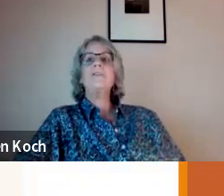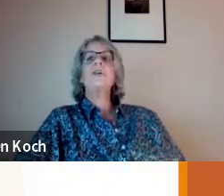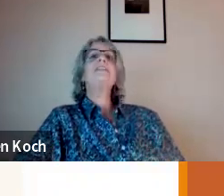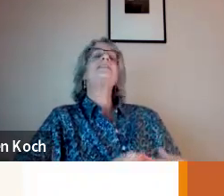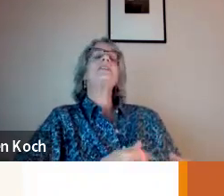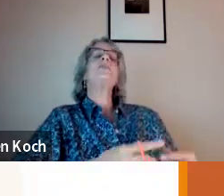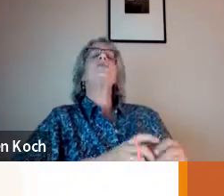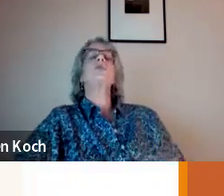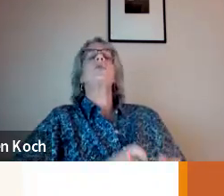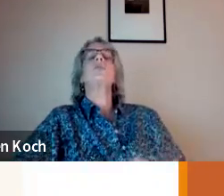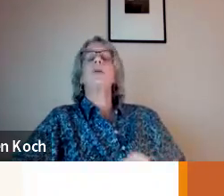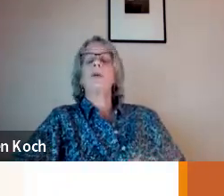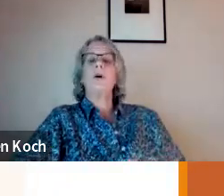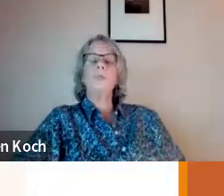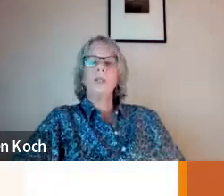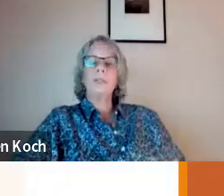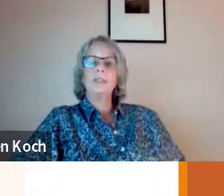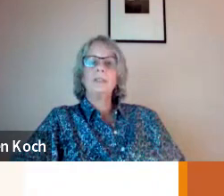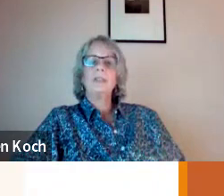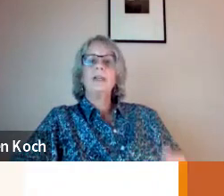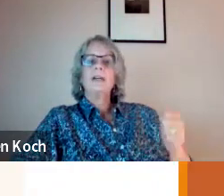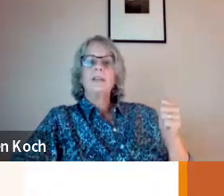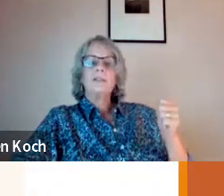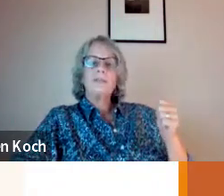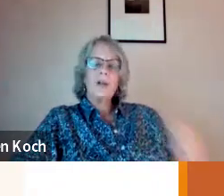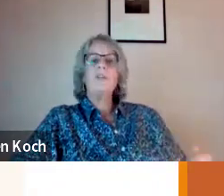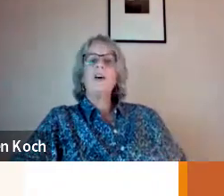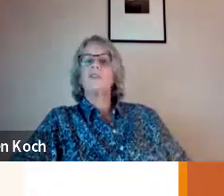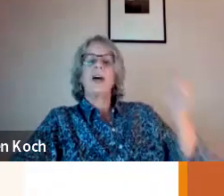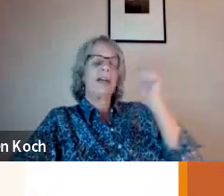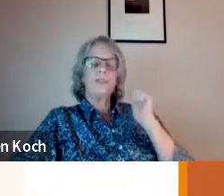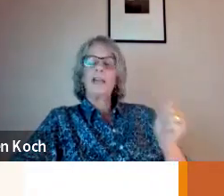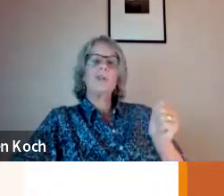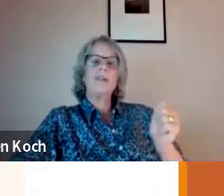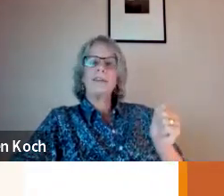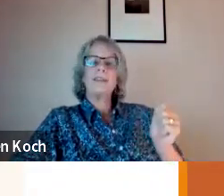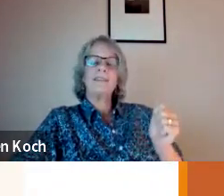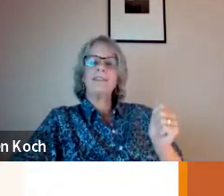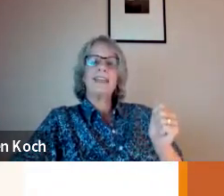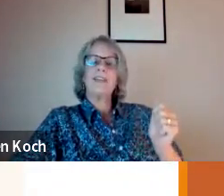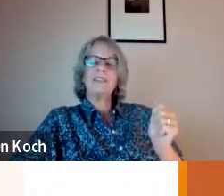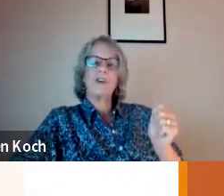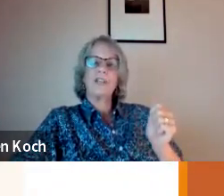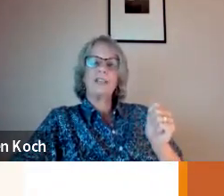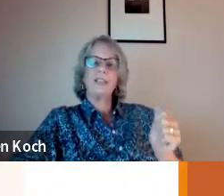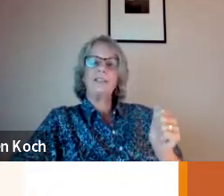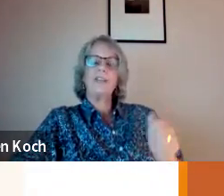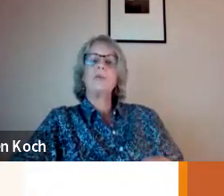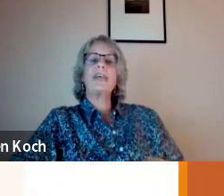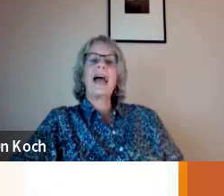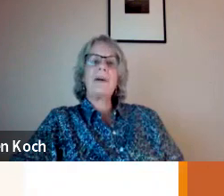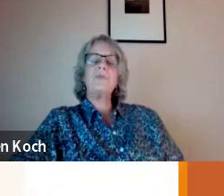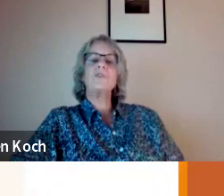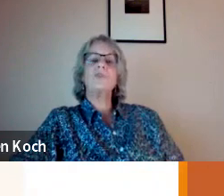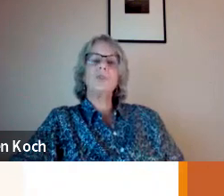and every single door that we opened, there on the other side, you might as well have had a sign that said David has a guardian leave.